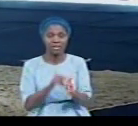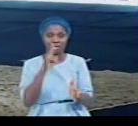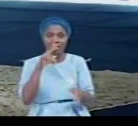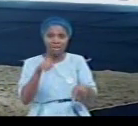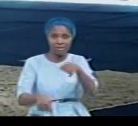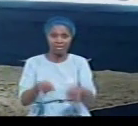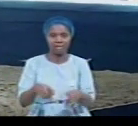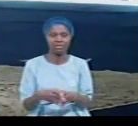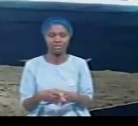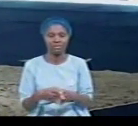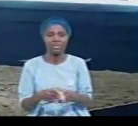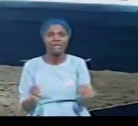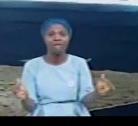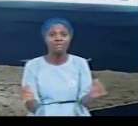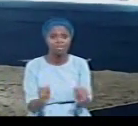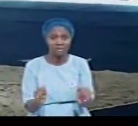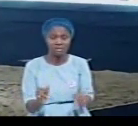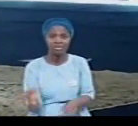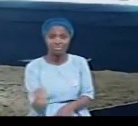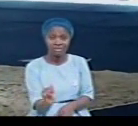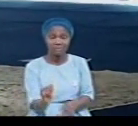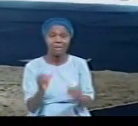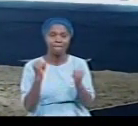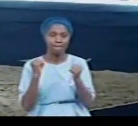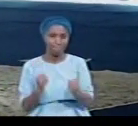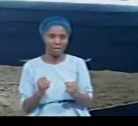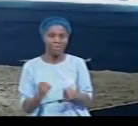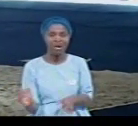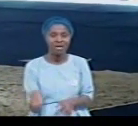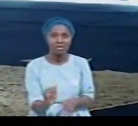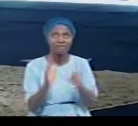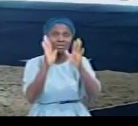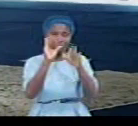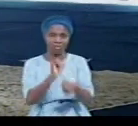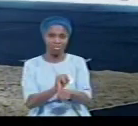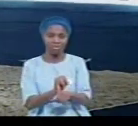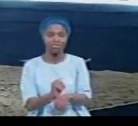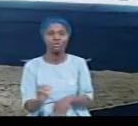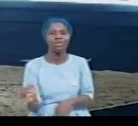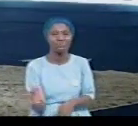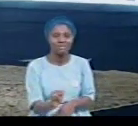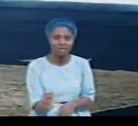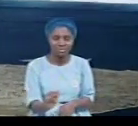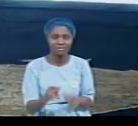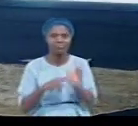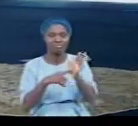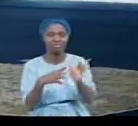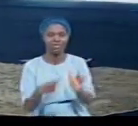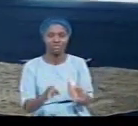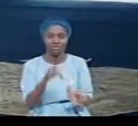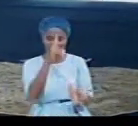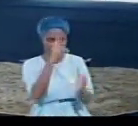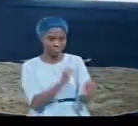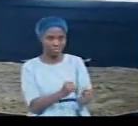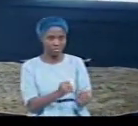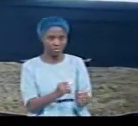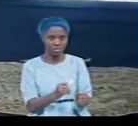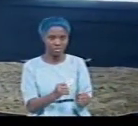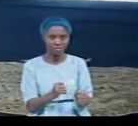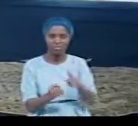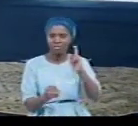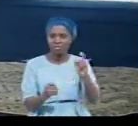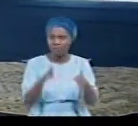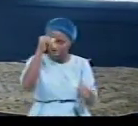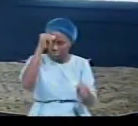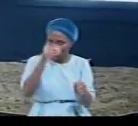the same power, the same manifestation of faith. Do you remember Peter saying to that man, a